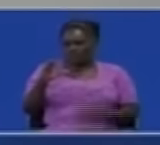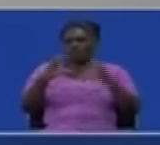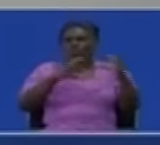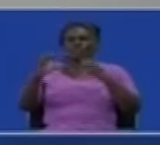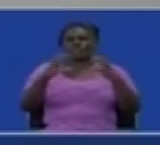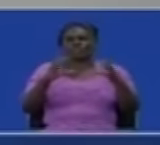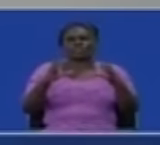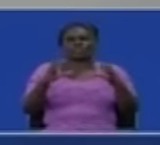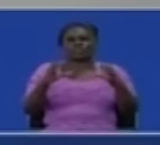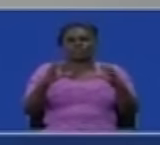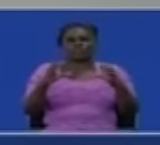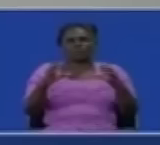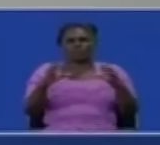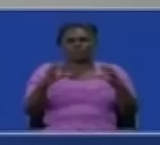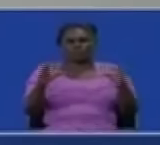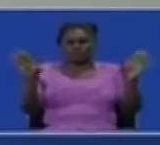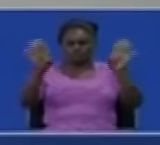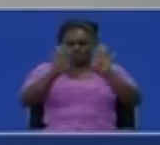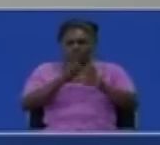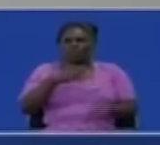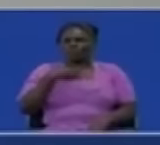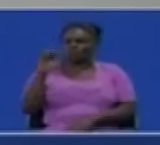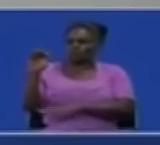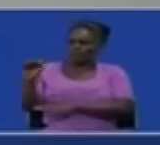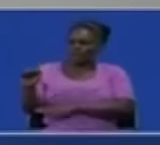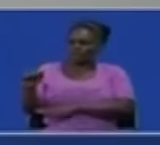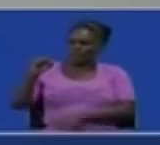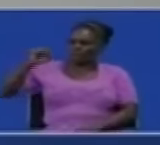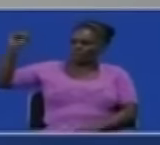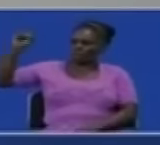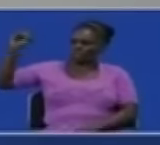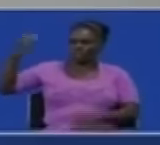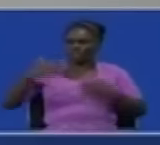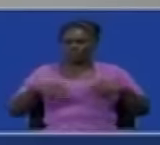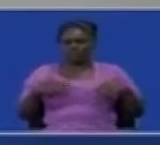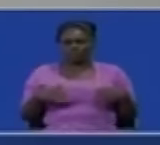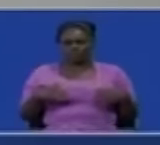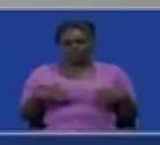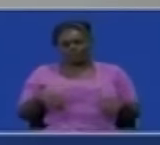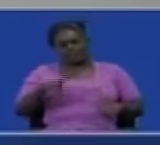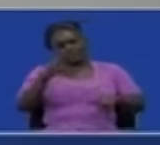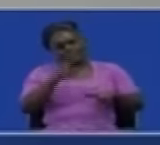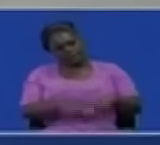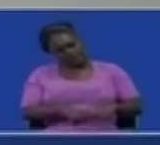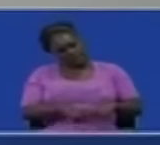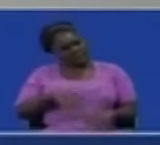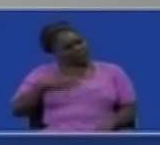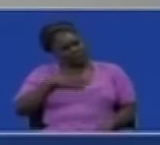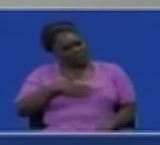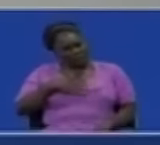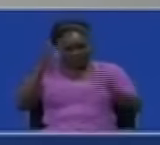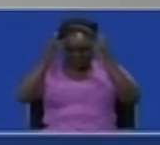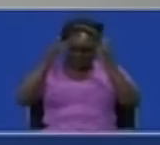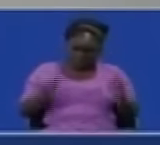communication. So in closing, I just want to ask the politicians to really sit down and decide, do we